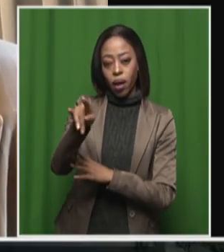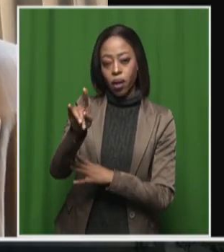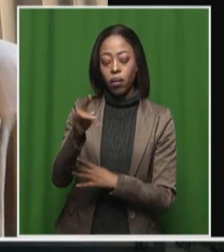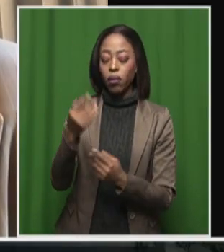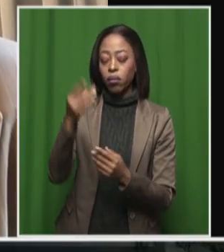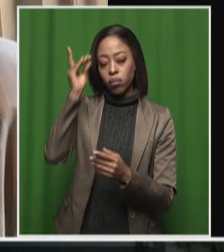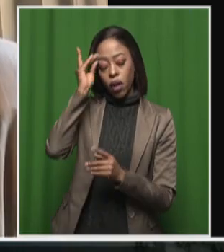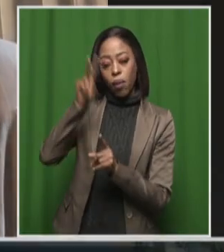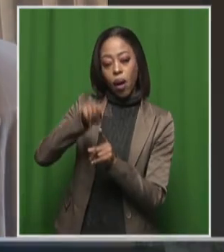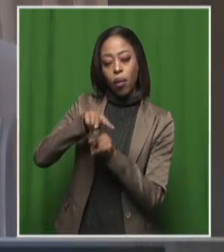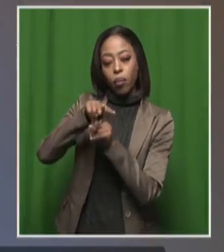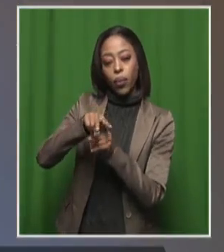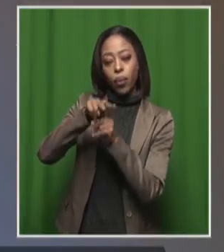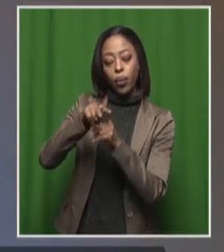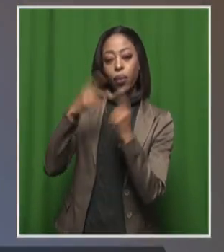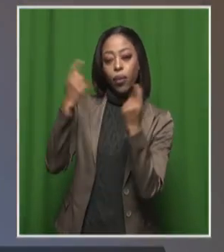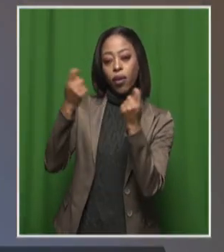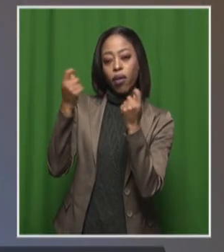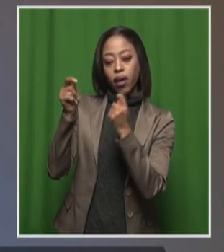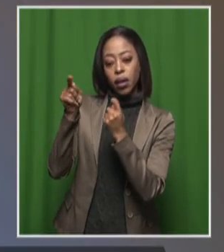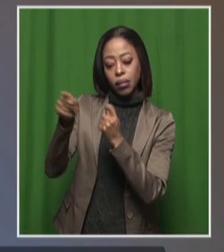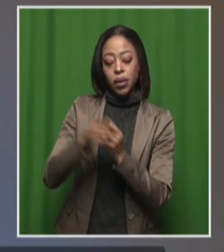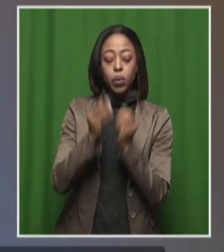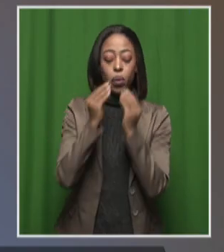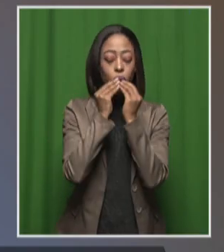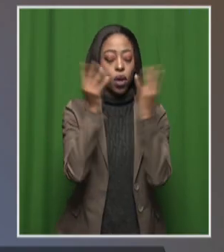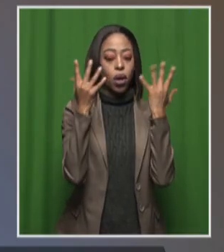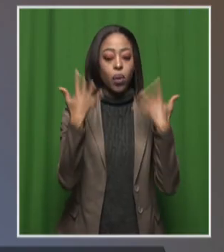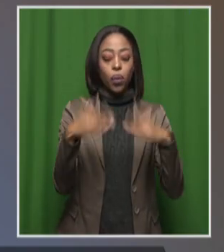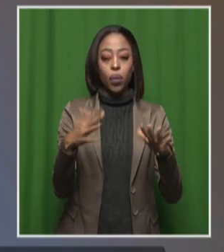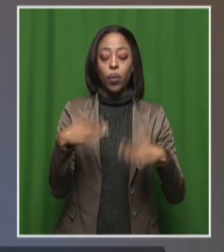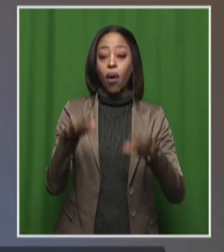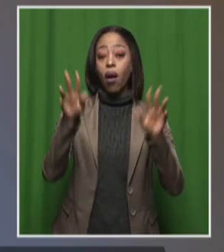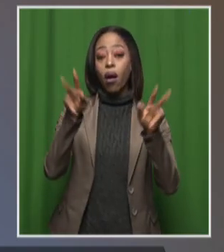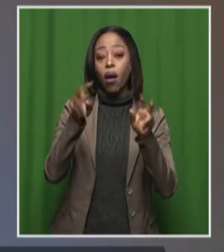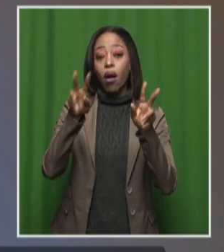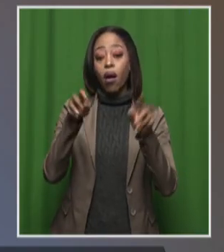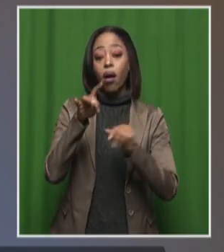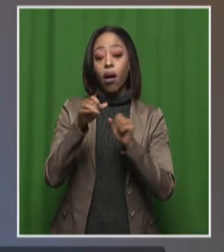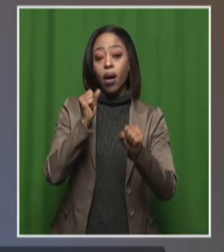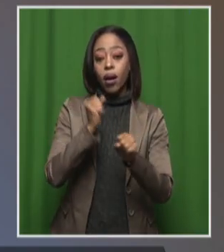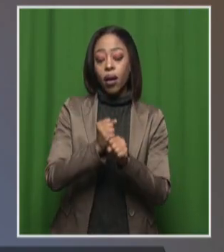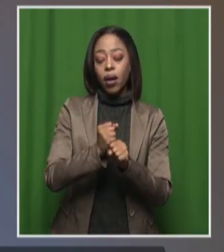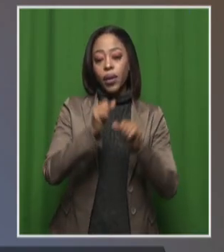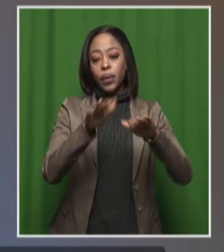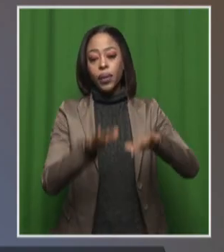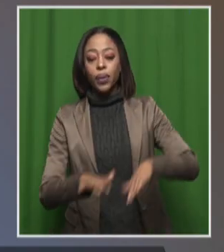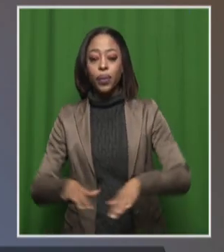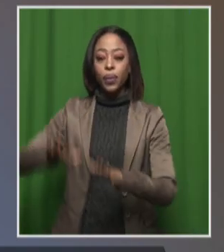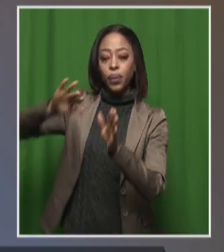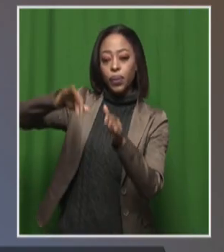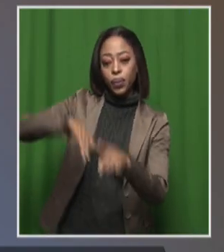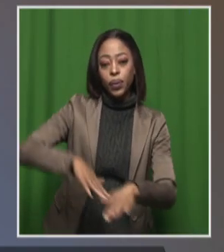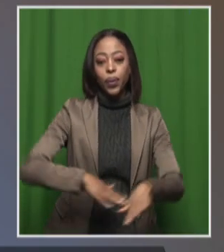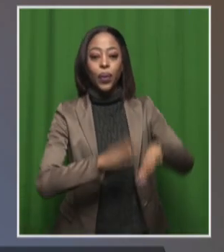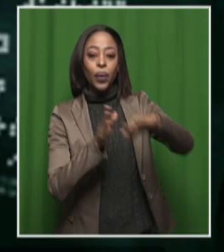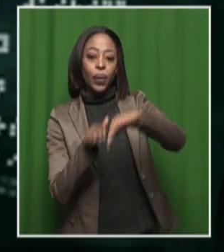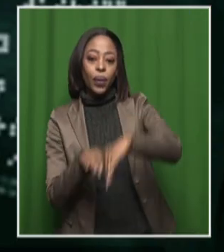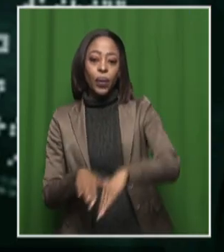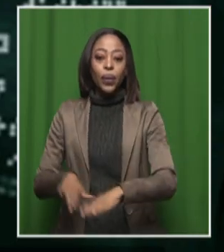So that was really amazing. The theme this year for Durban July was Ride the Wave. And then with